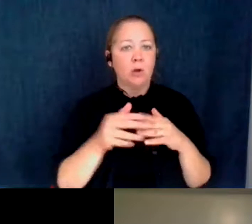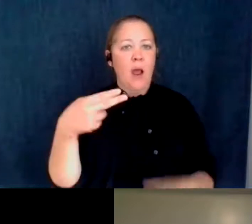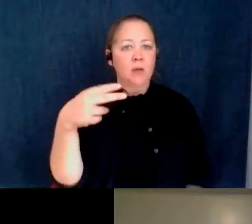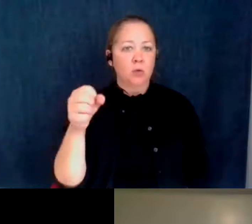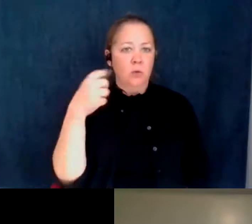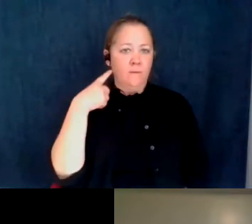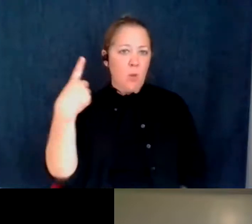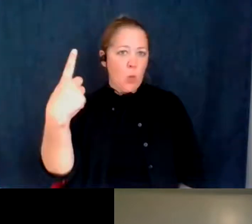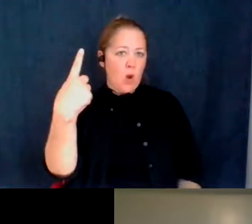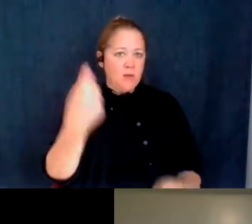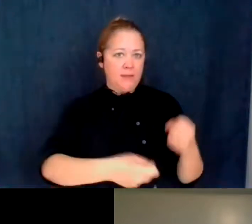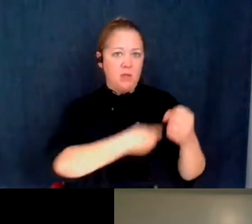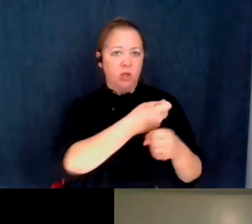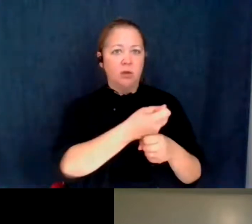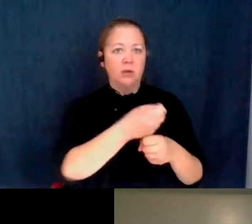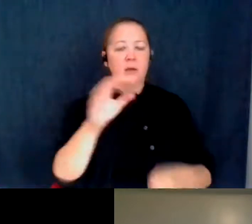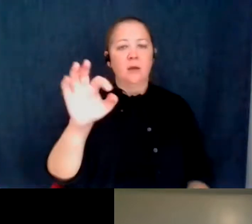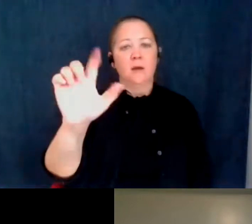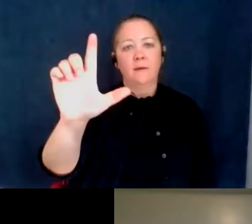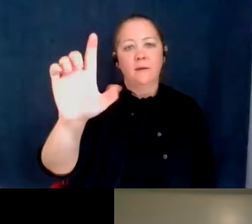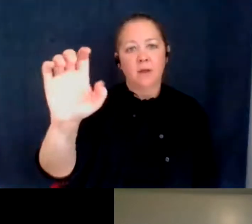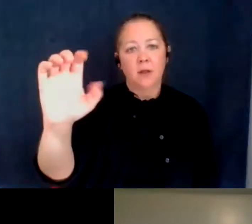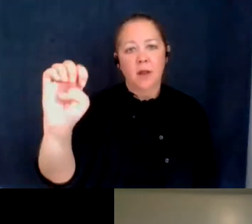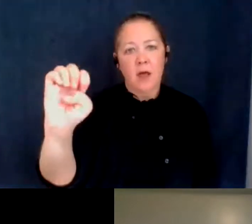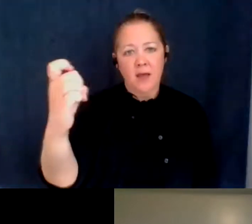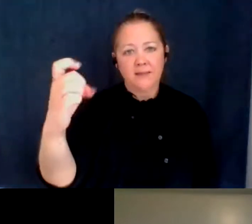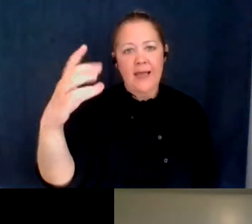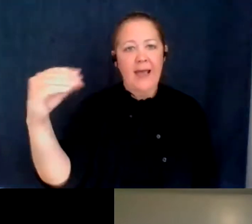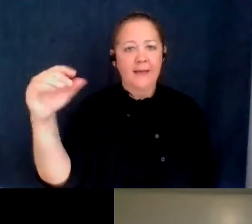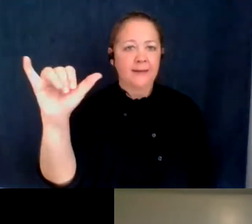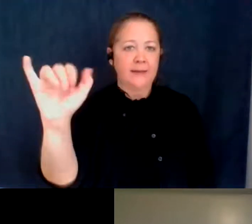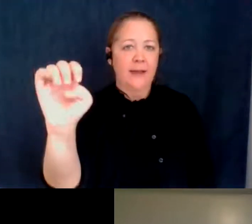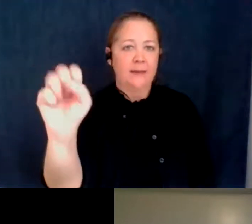The Flex and Yes programs both have websites. I think if you just Google Flex program or Flex exchange program and Yes exchange program, you'll